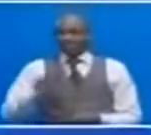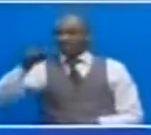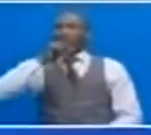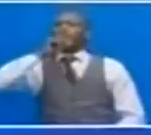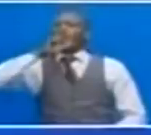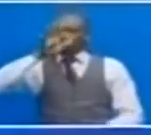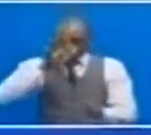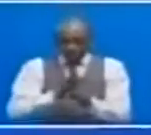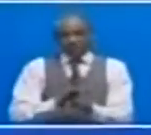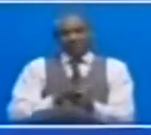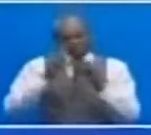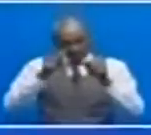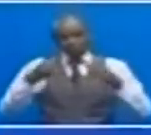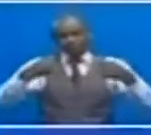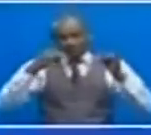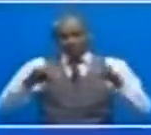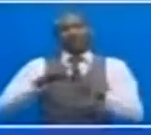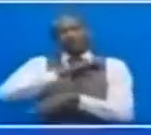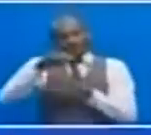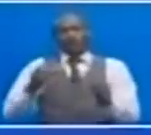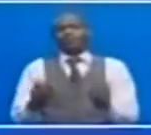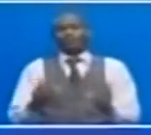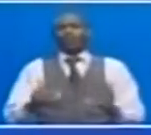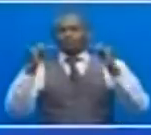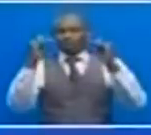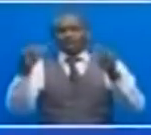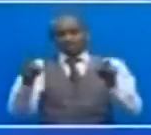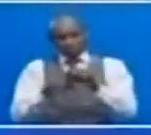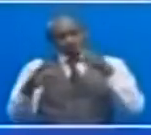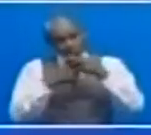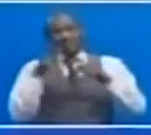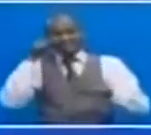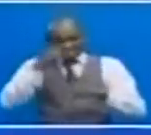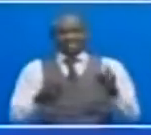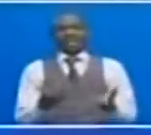promised to have effected all the promotions by June this year.